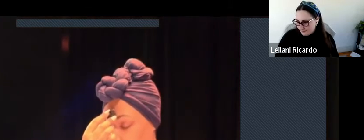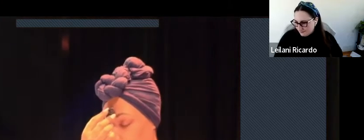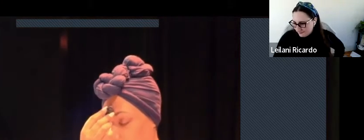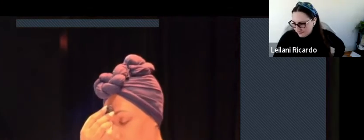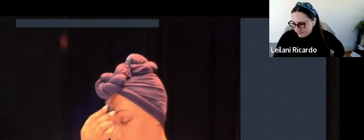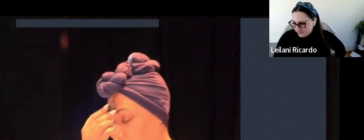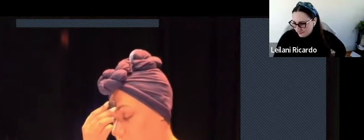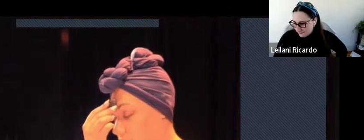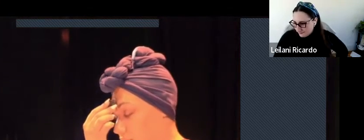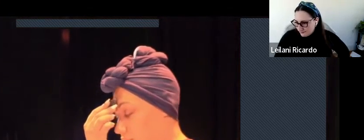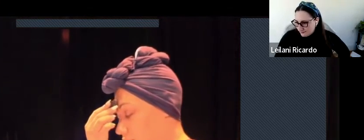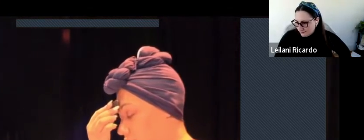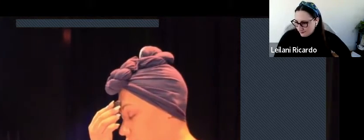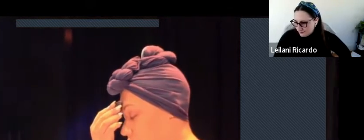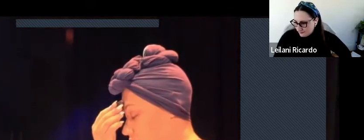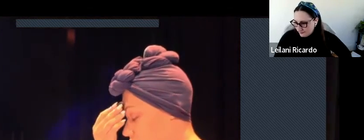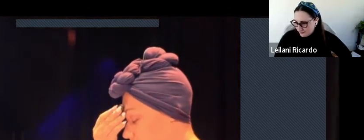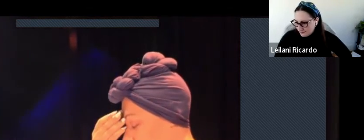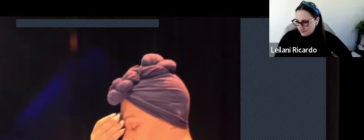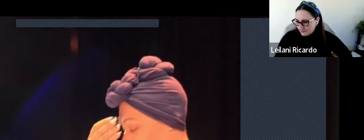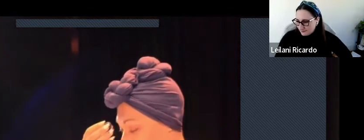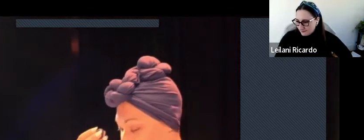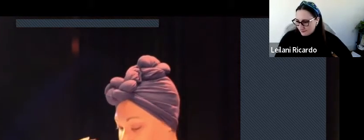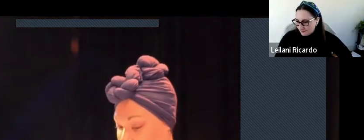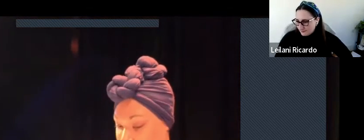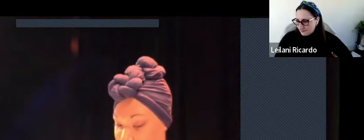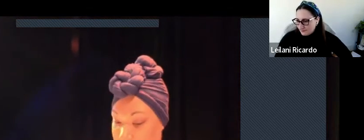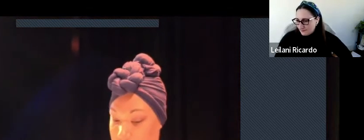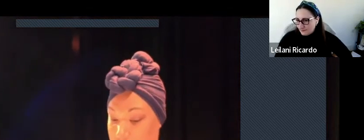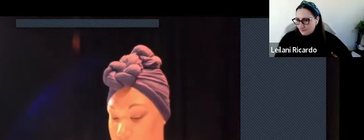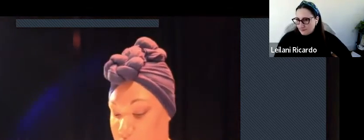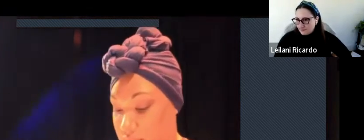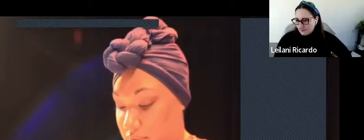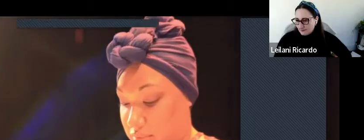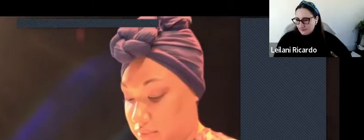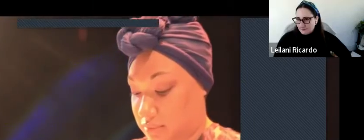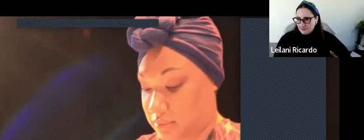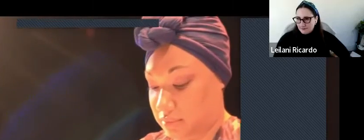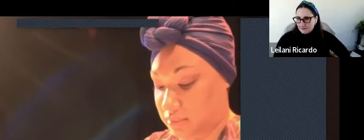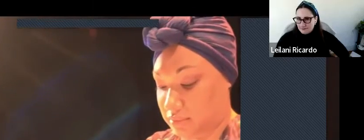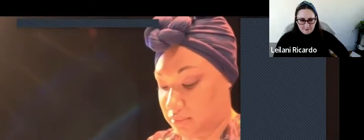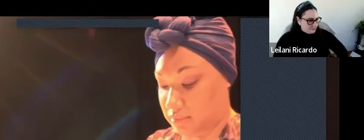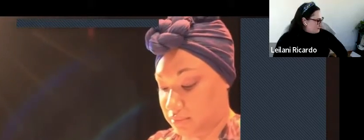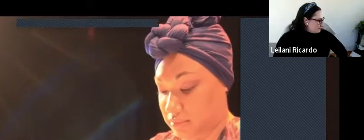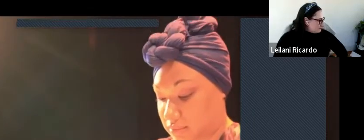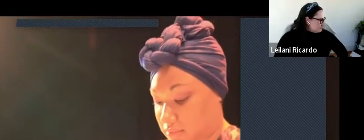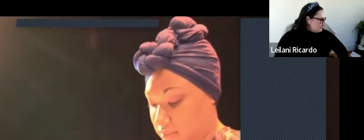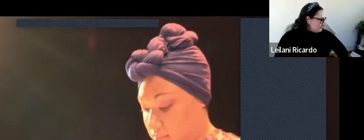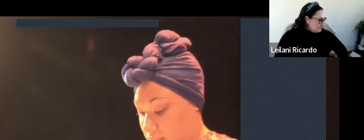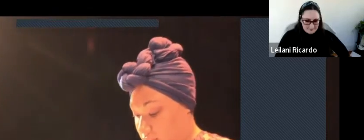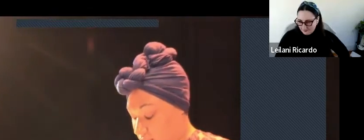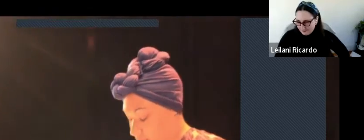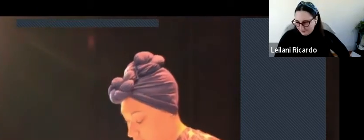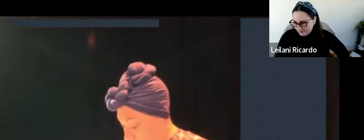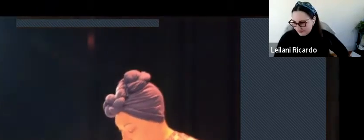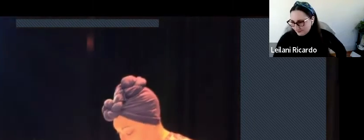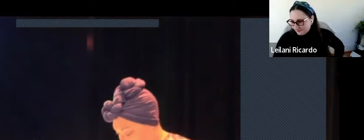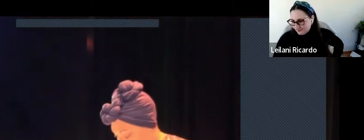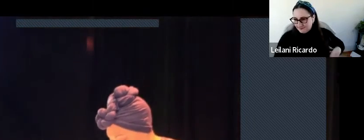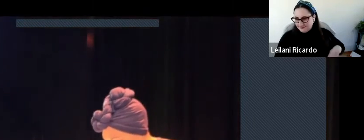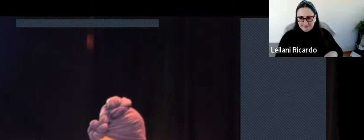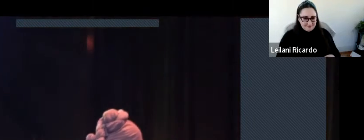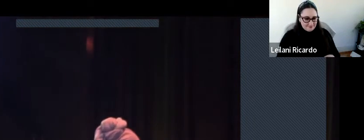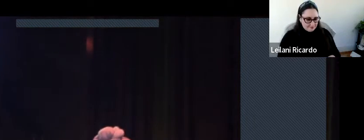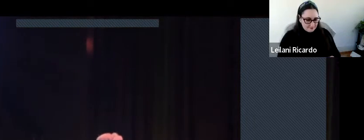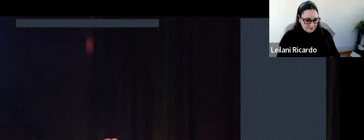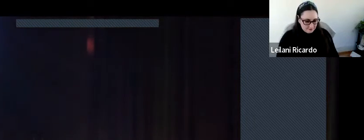this provide my invited story sharers and fellow curanderas to open themselves up to their greatest connections